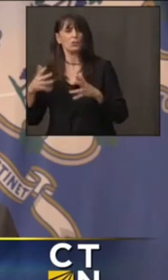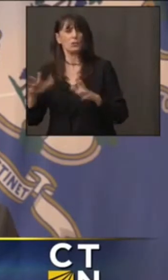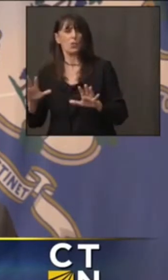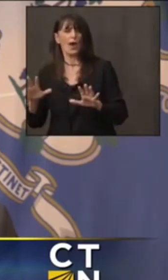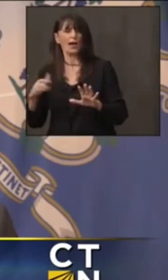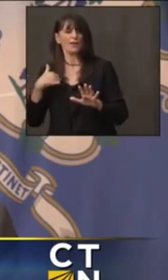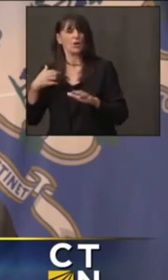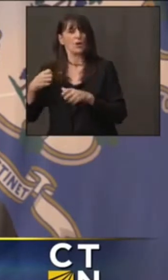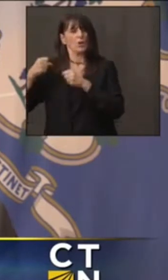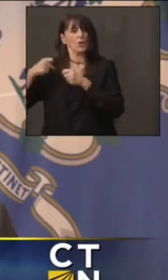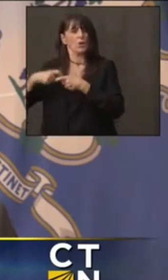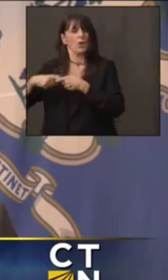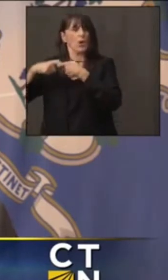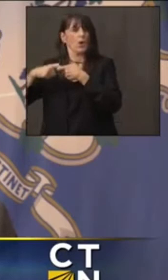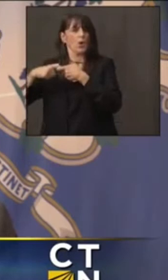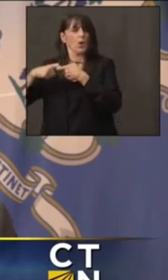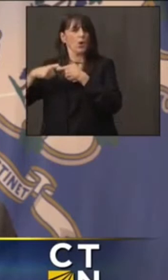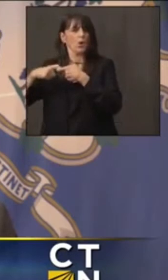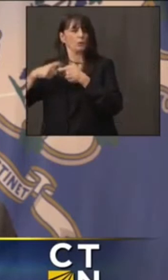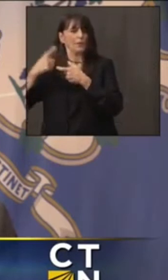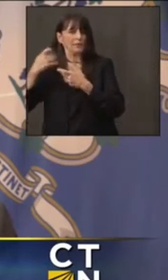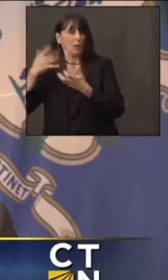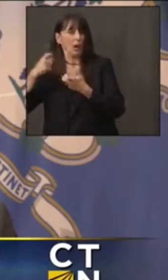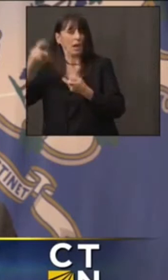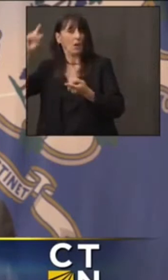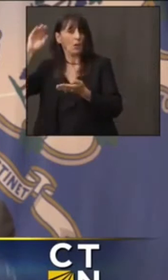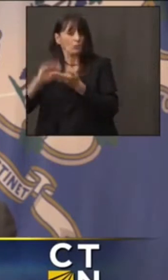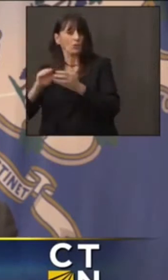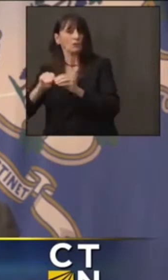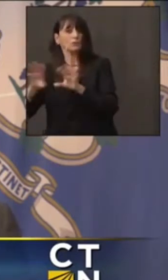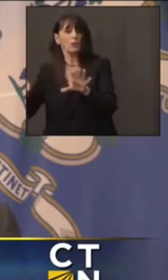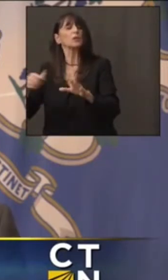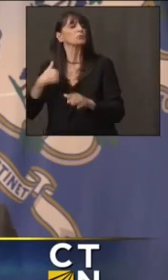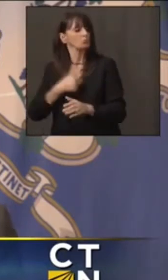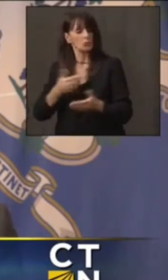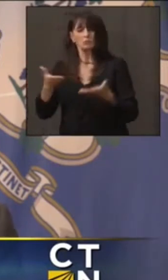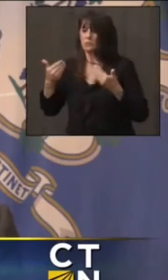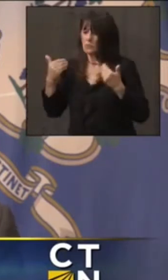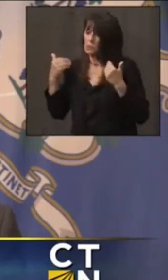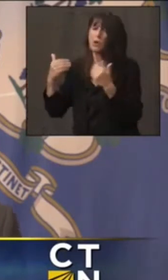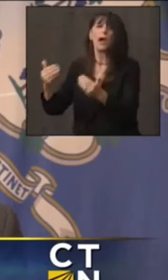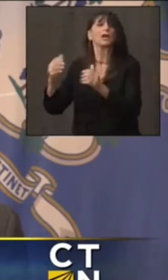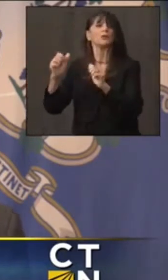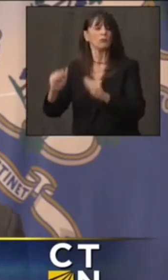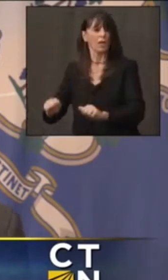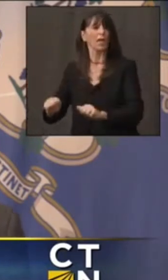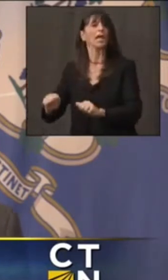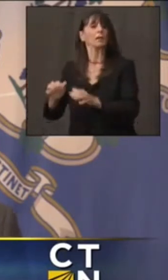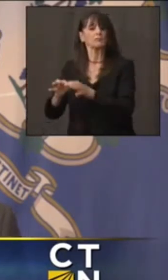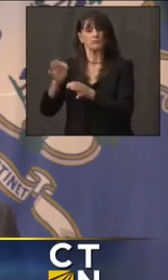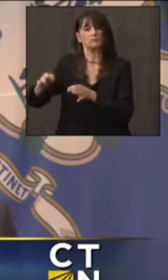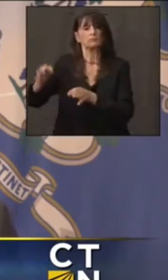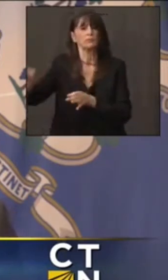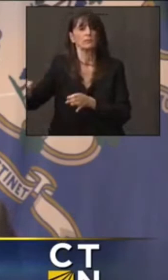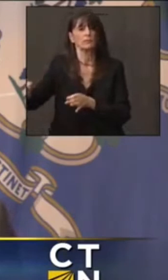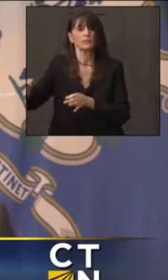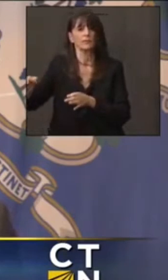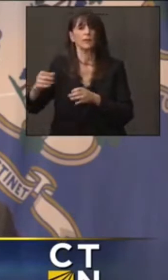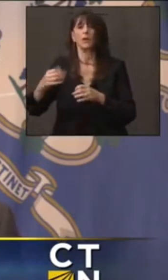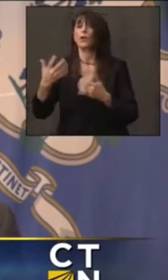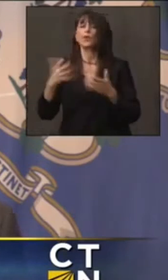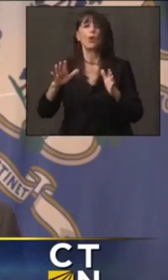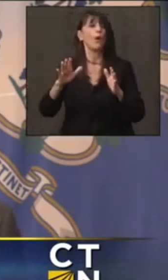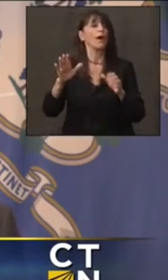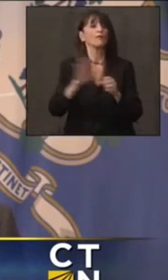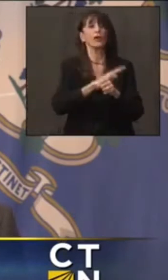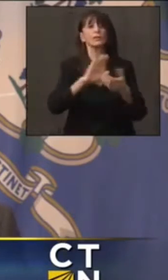could potentially mitigate the spread, we allow them to tamp down. We're never allowing some to open up widely